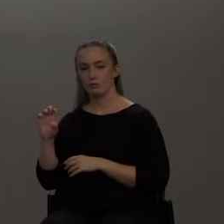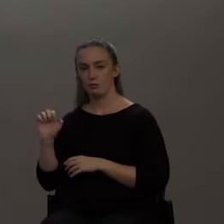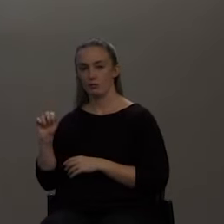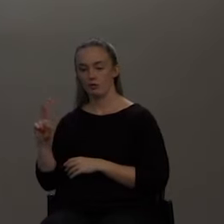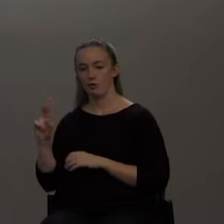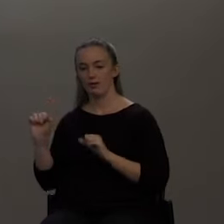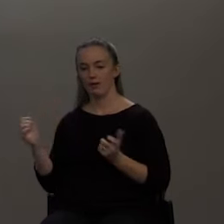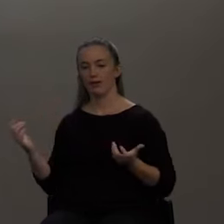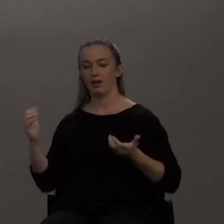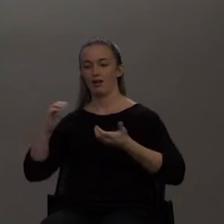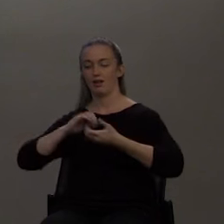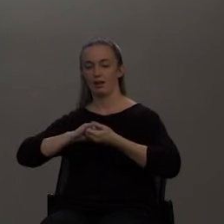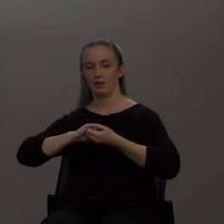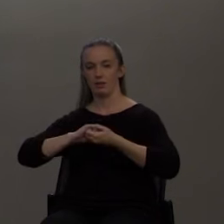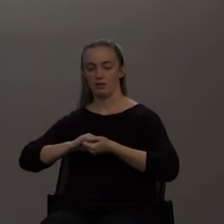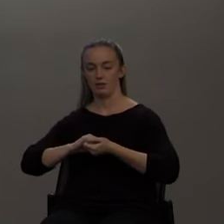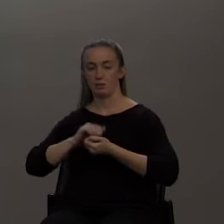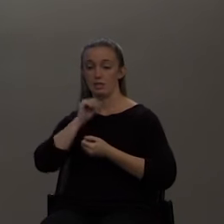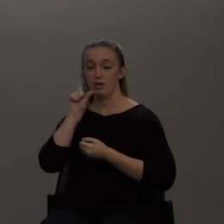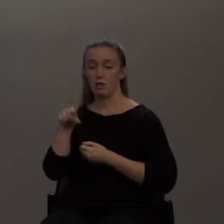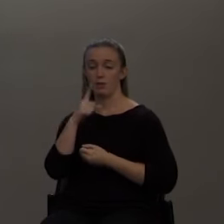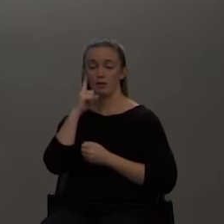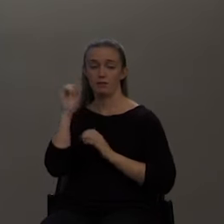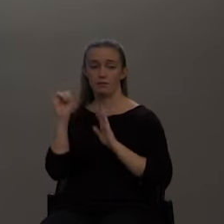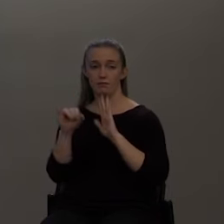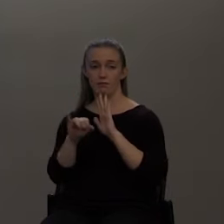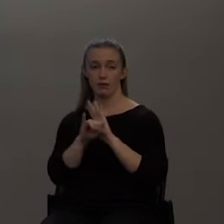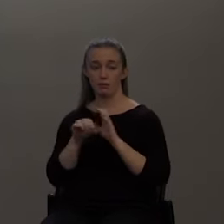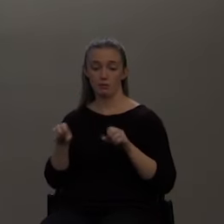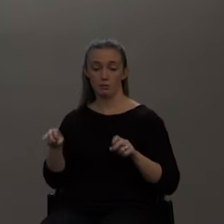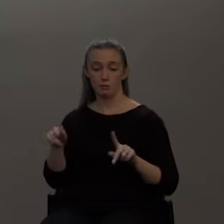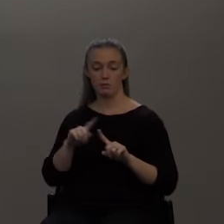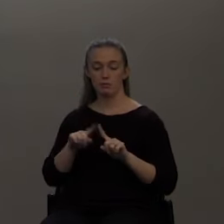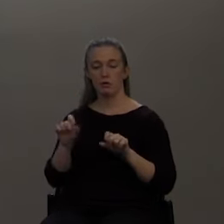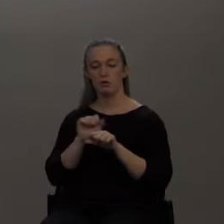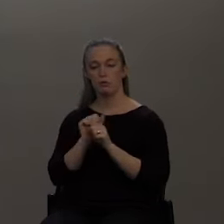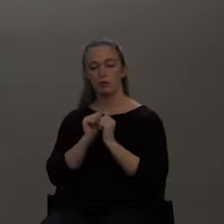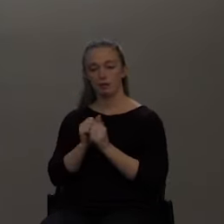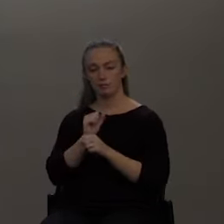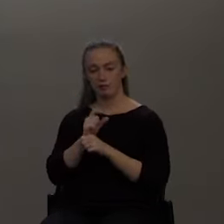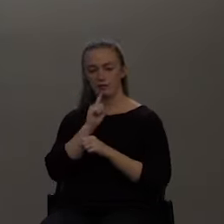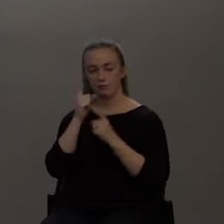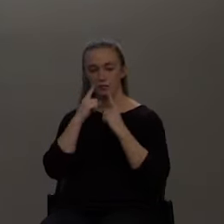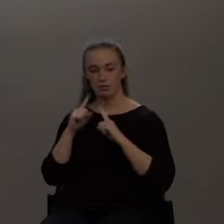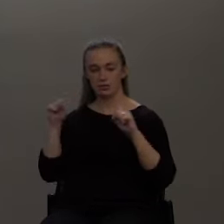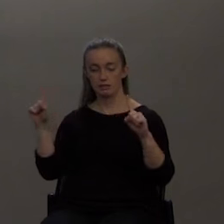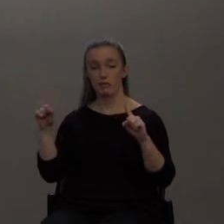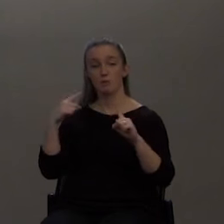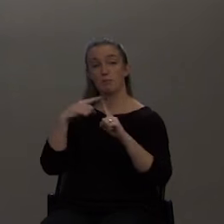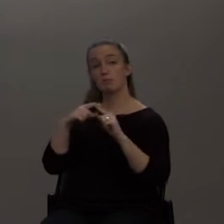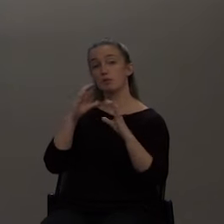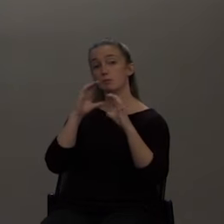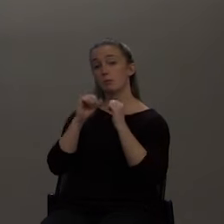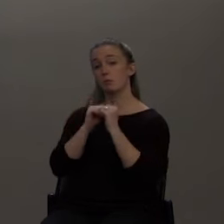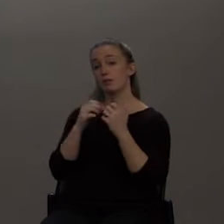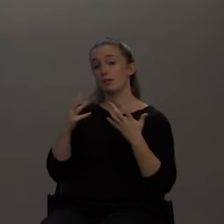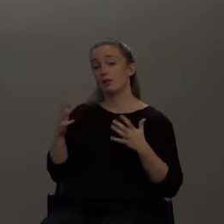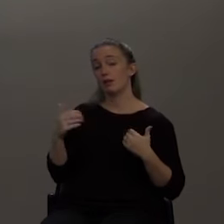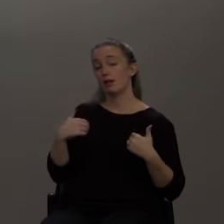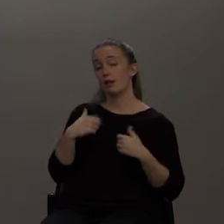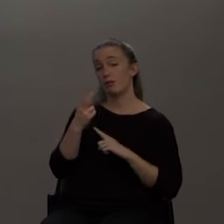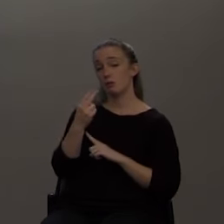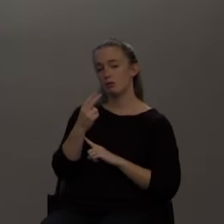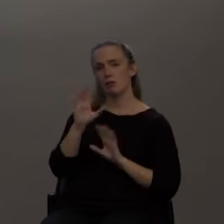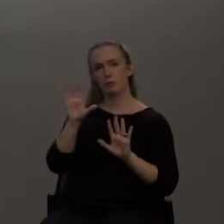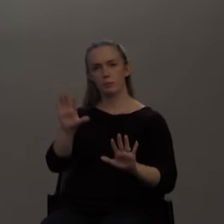together. Not just identifying the opportunity, but also working to make sure that they happen, and also communicating with our existing hoteliers to alleviate any